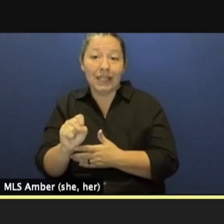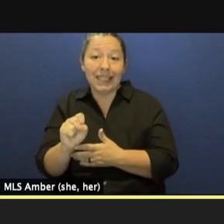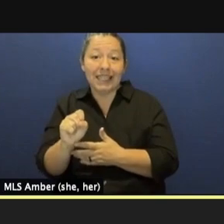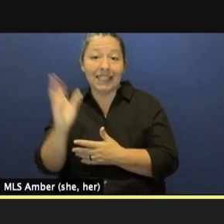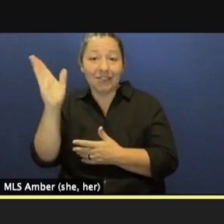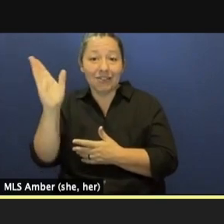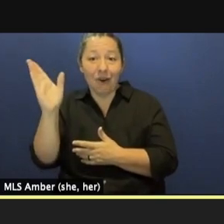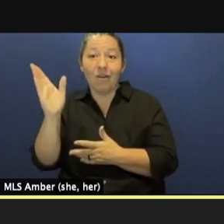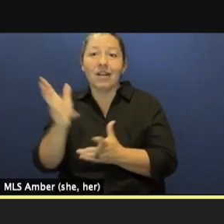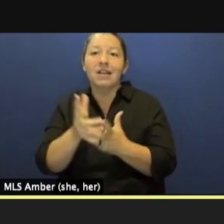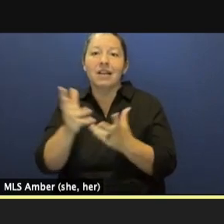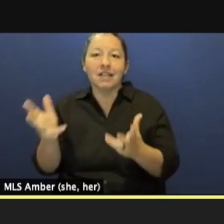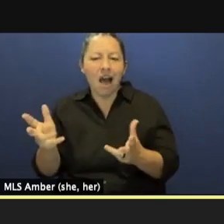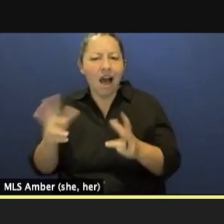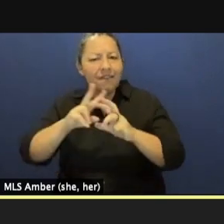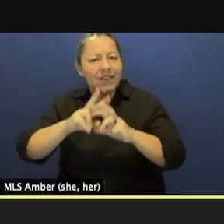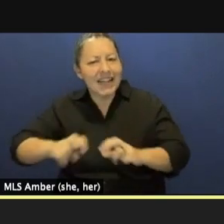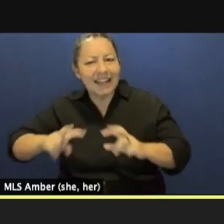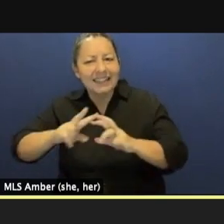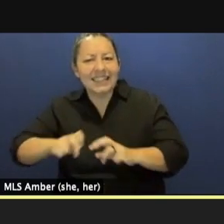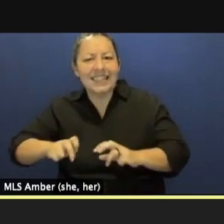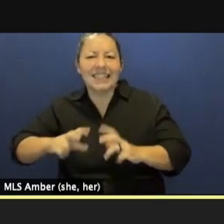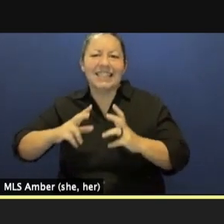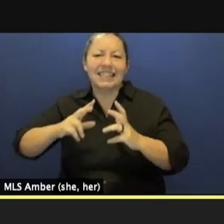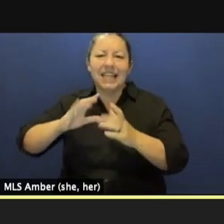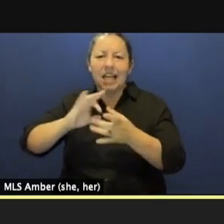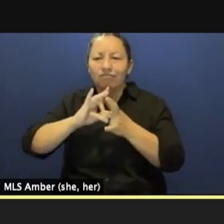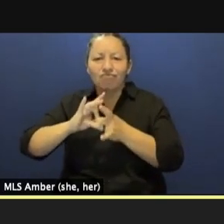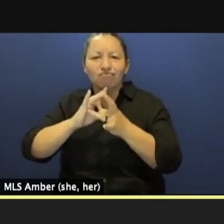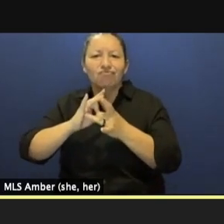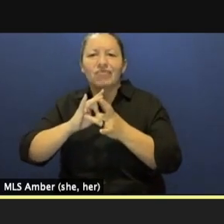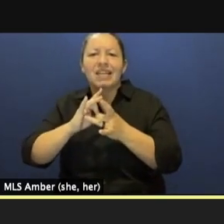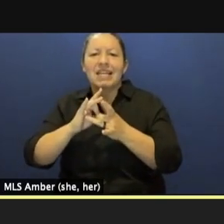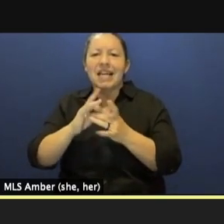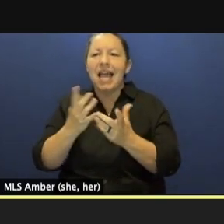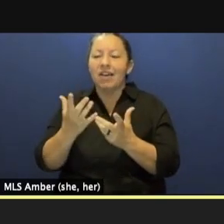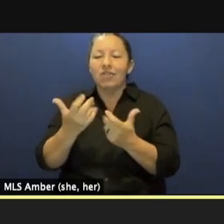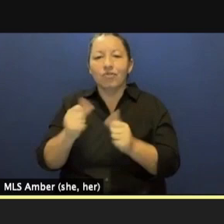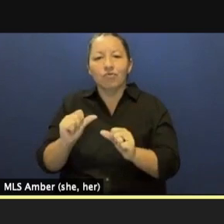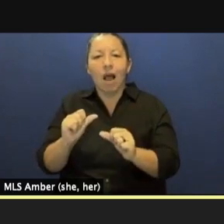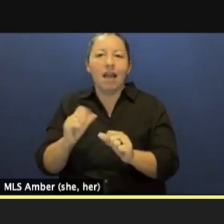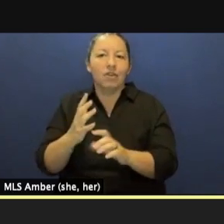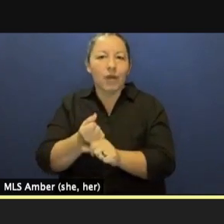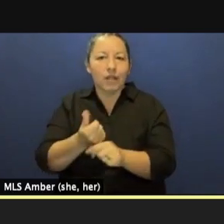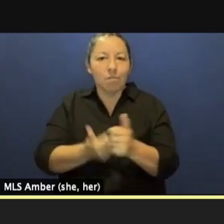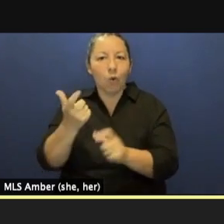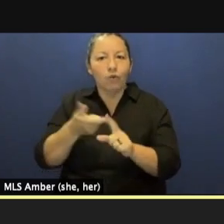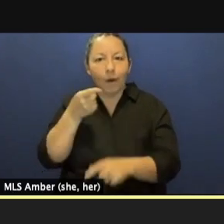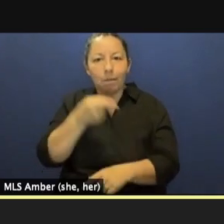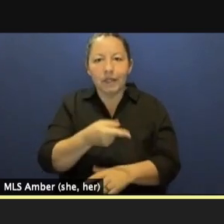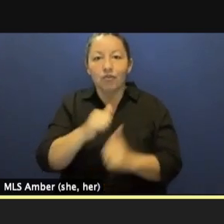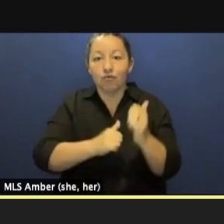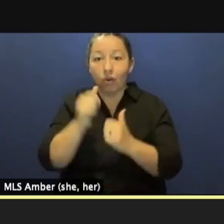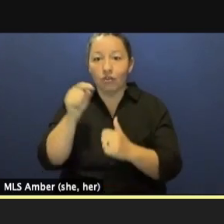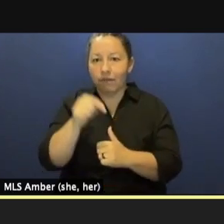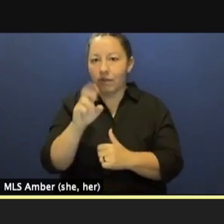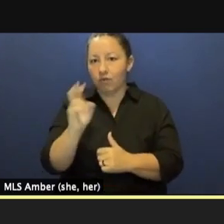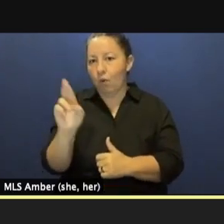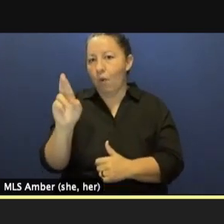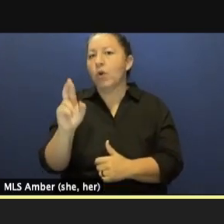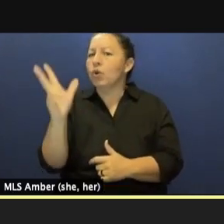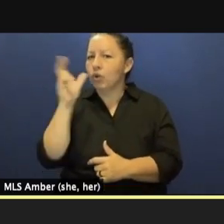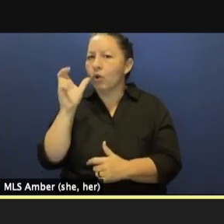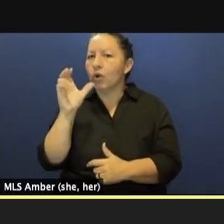traverse testing trades are going on. And they're optimizing against the capabilities and constraints of the rover. As you heard, our CDR is coming up